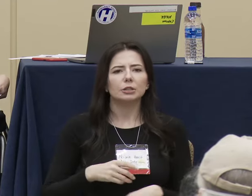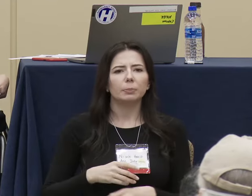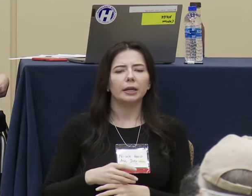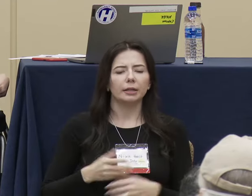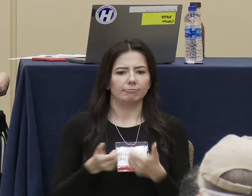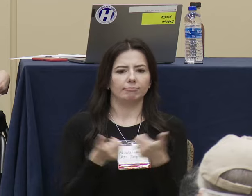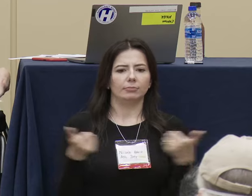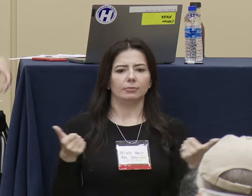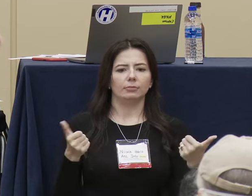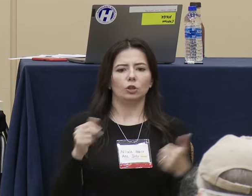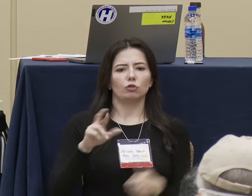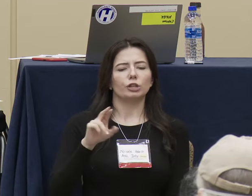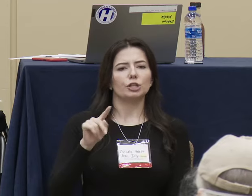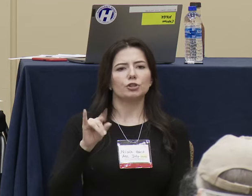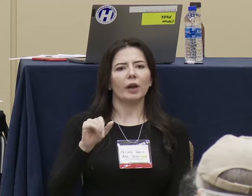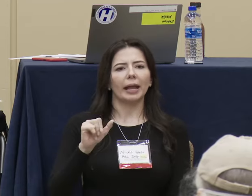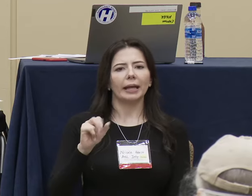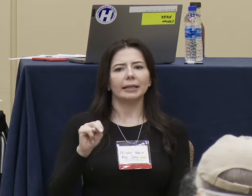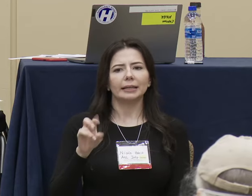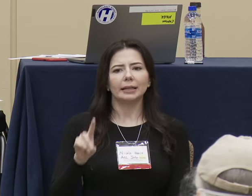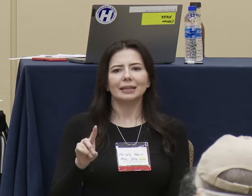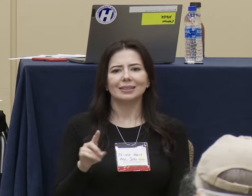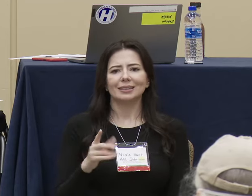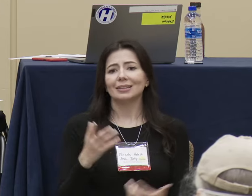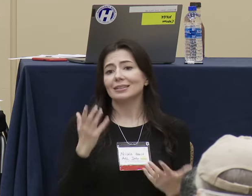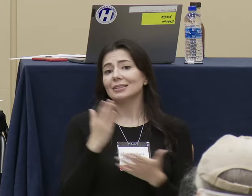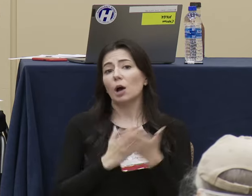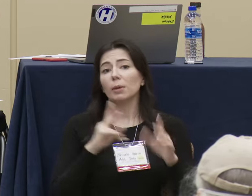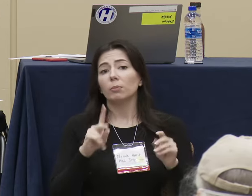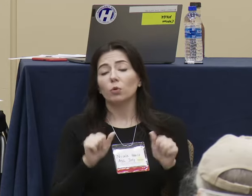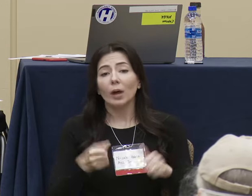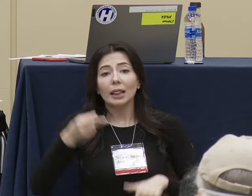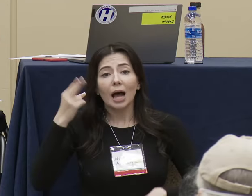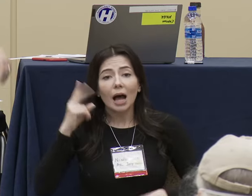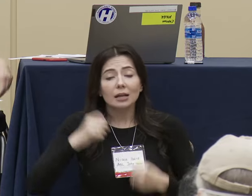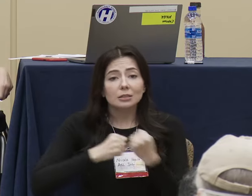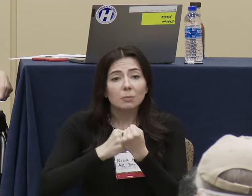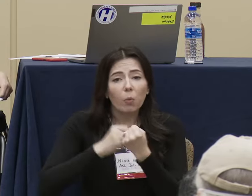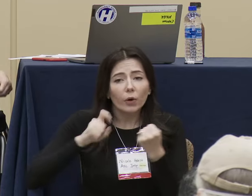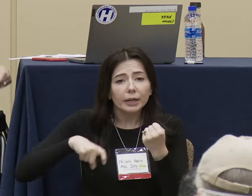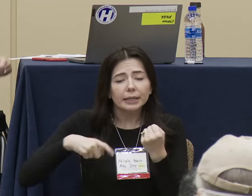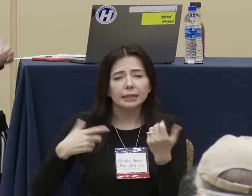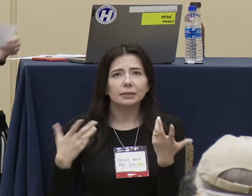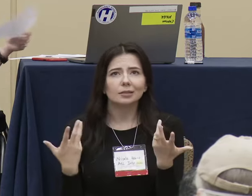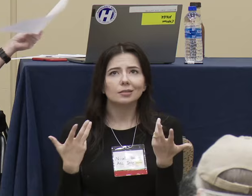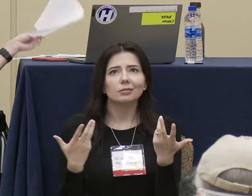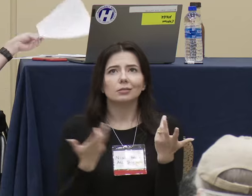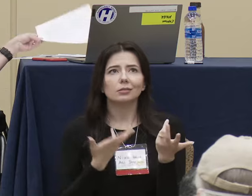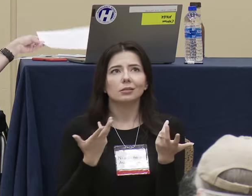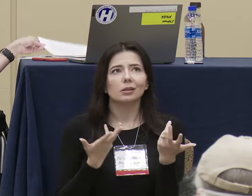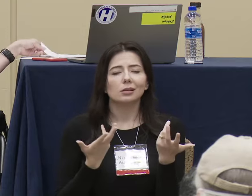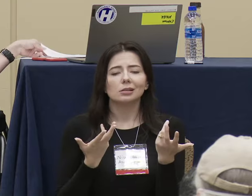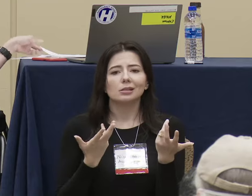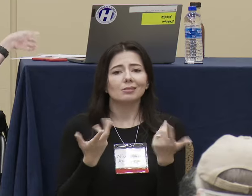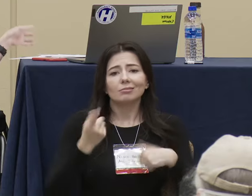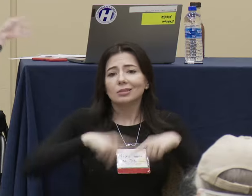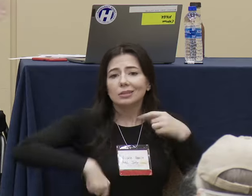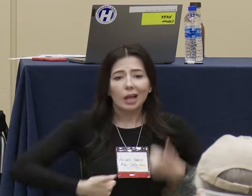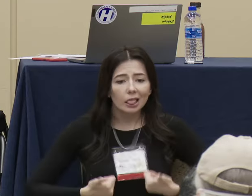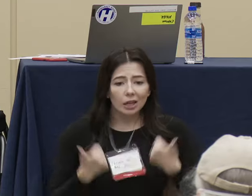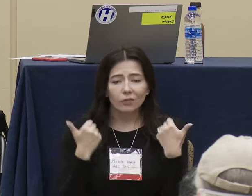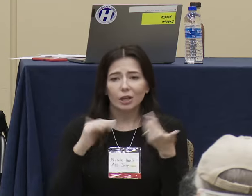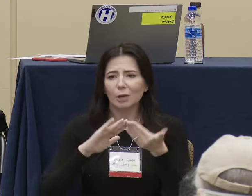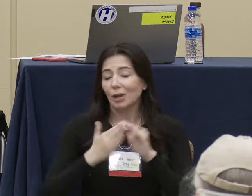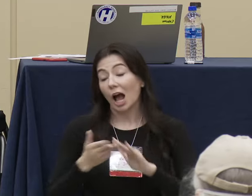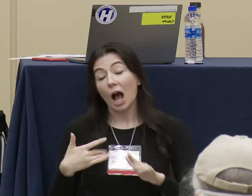people, you know, with quote-unquote high support needs, are going to need to they cannot live in the community. I'm